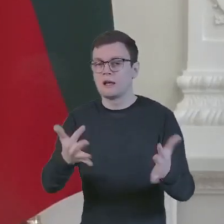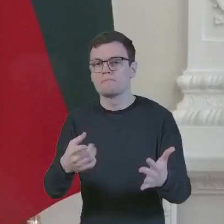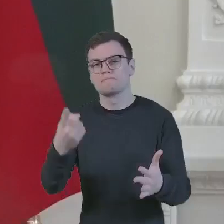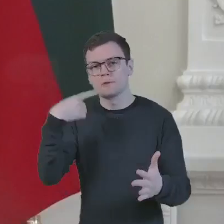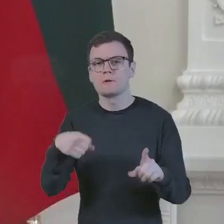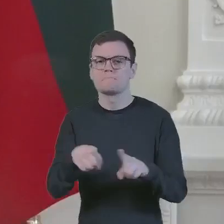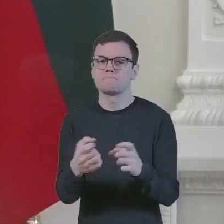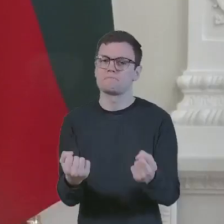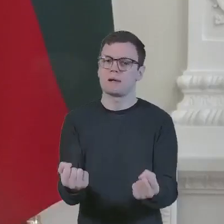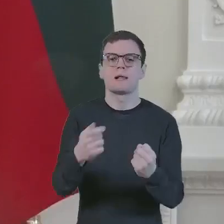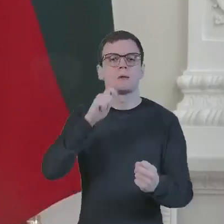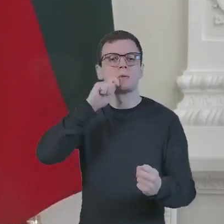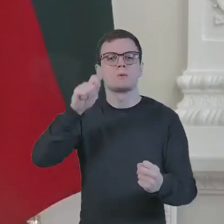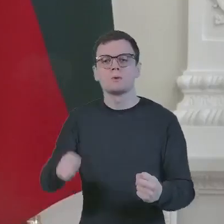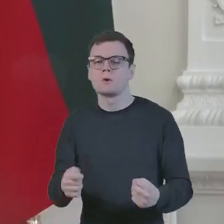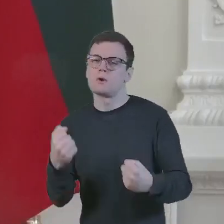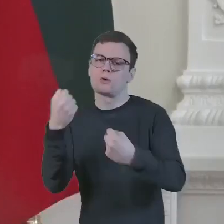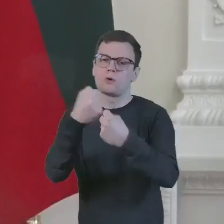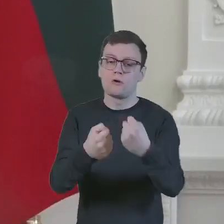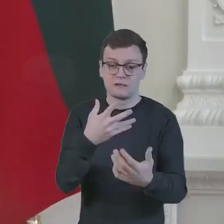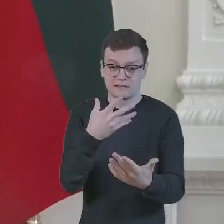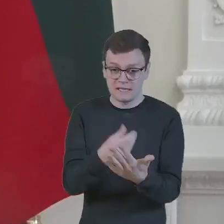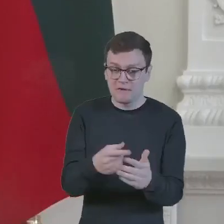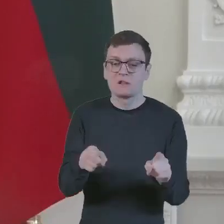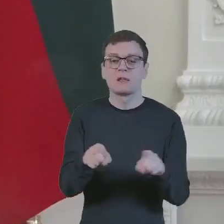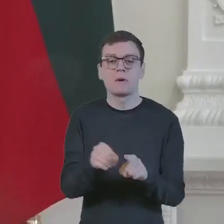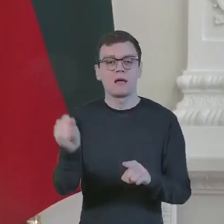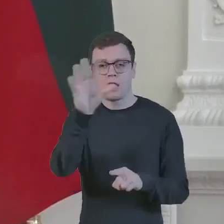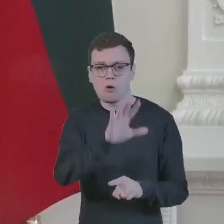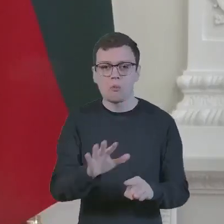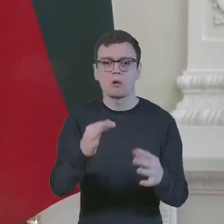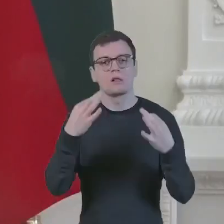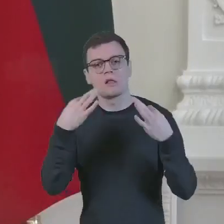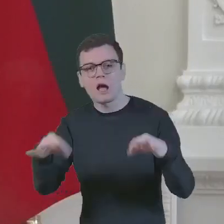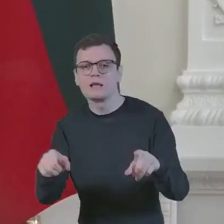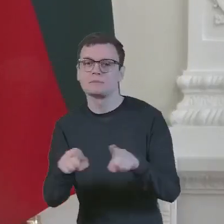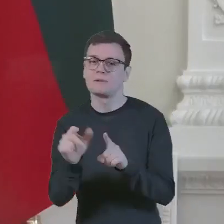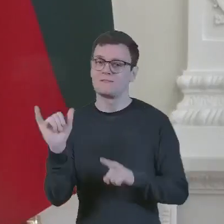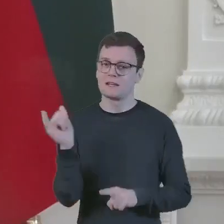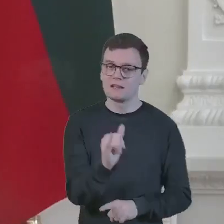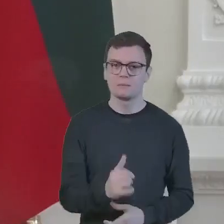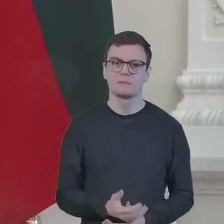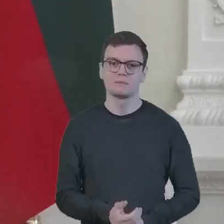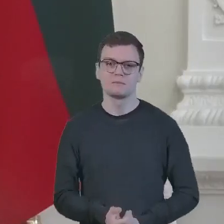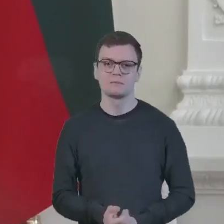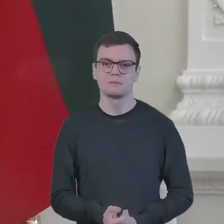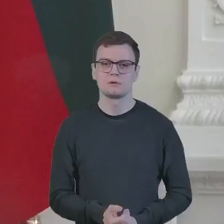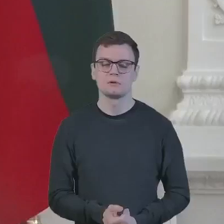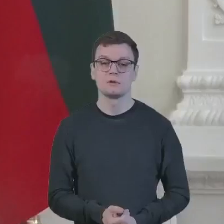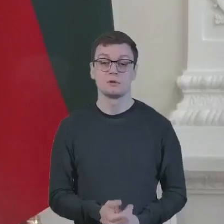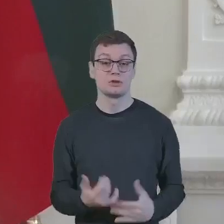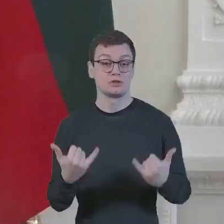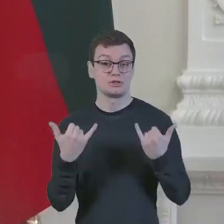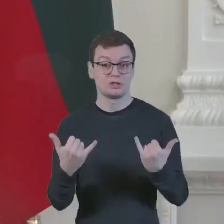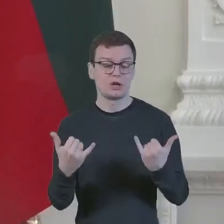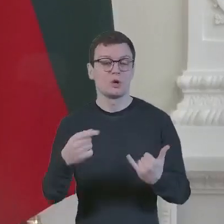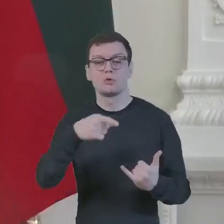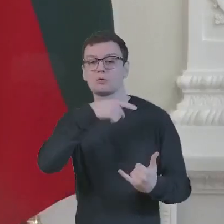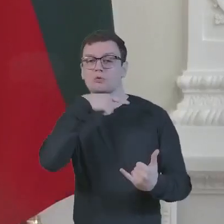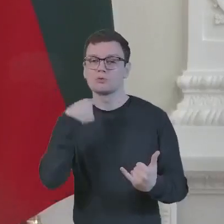to continue to stand united in supporting Ukraine as it fights for its freedom and values and those of Europe as a